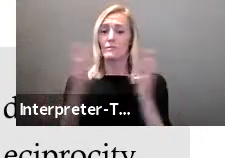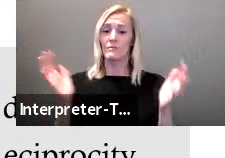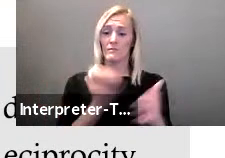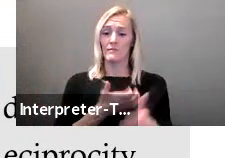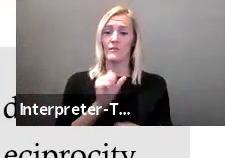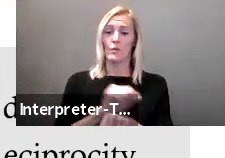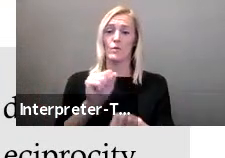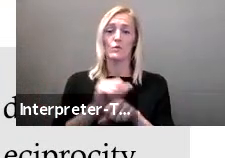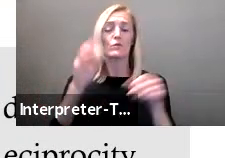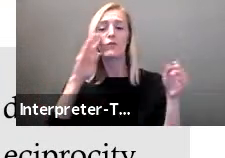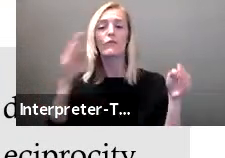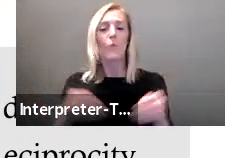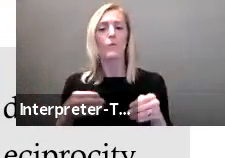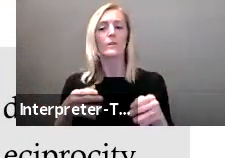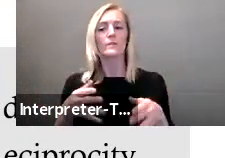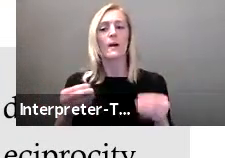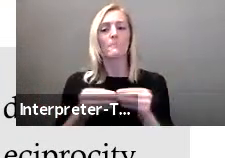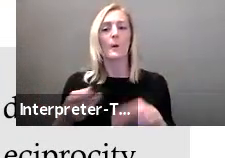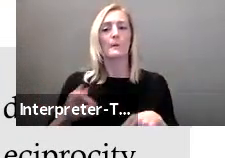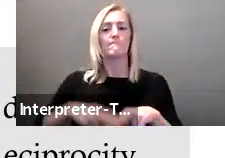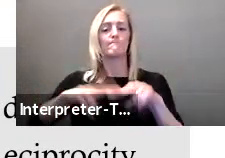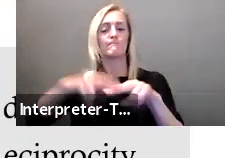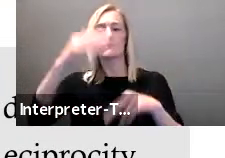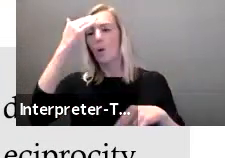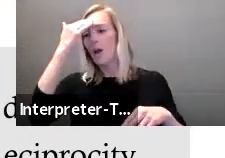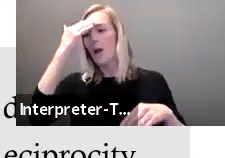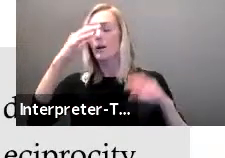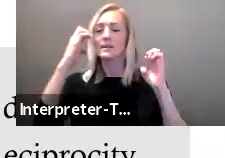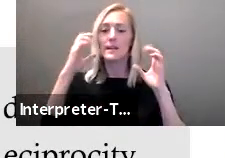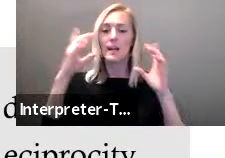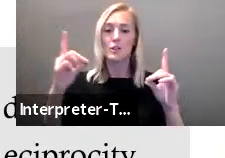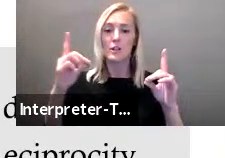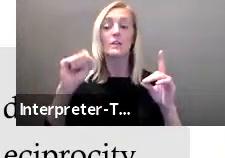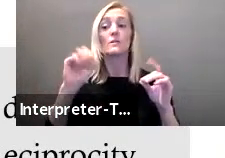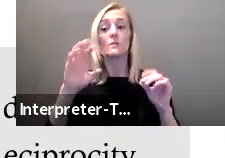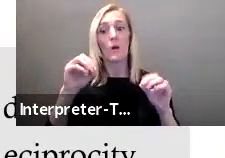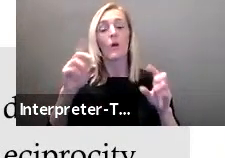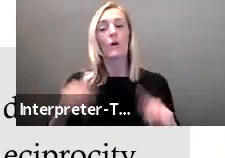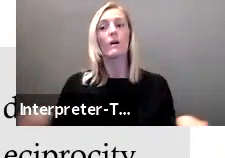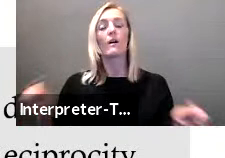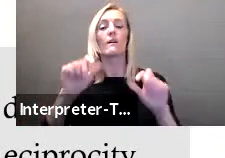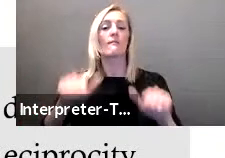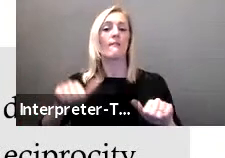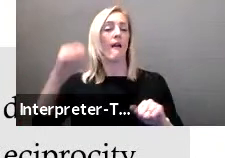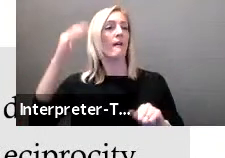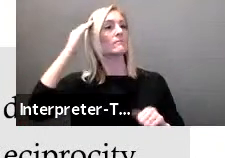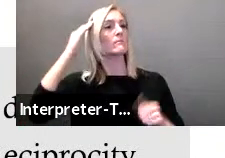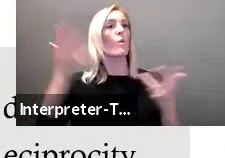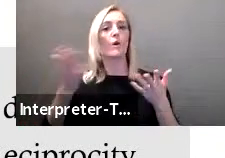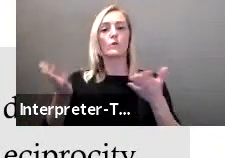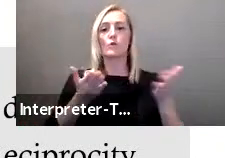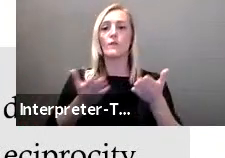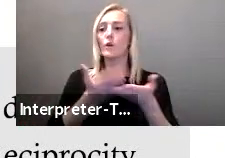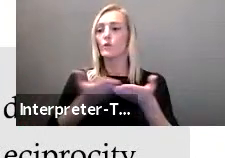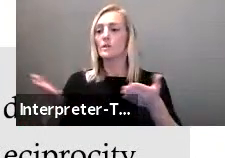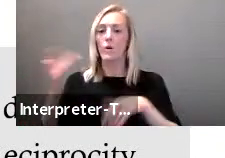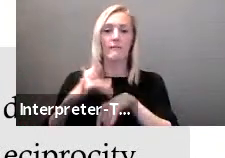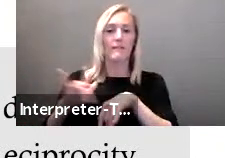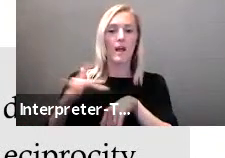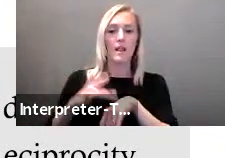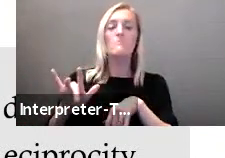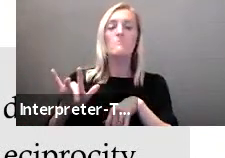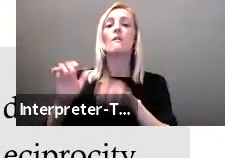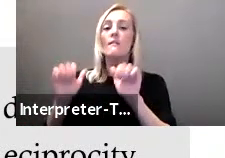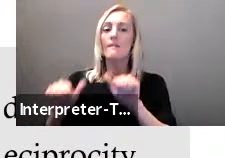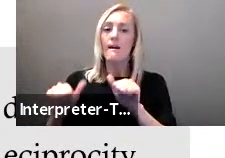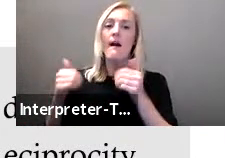on increasing awareness, increasing education, so that they can be aware of those services and resources that are available and they can